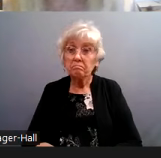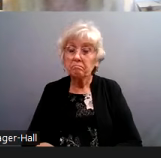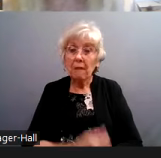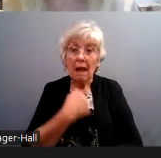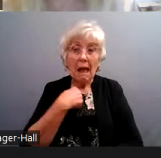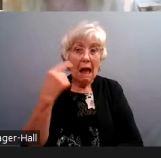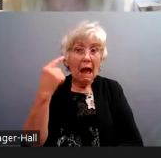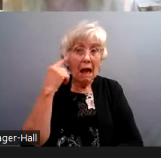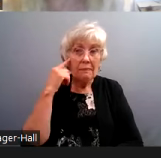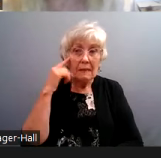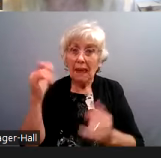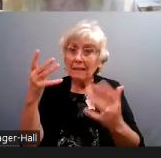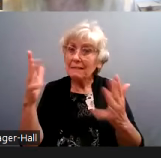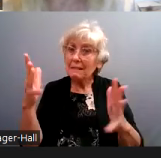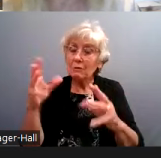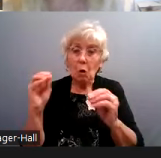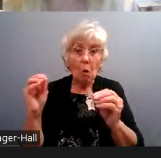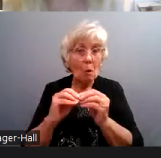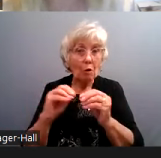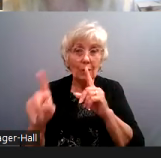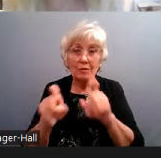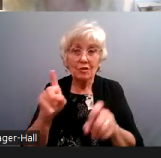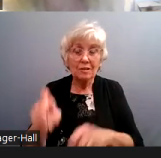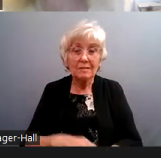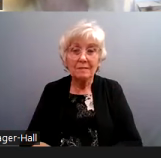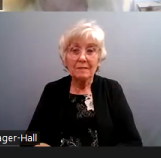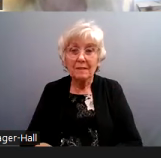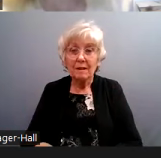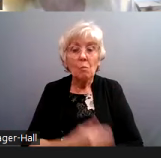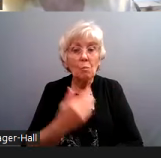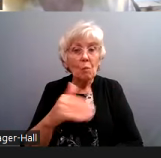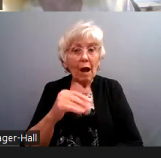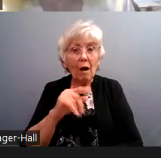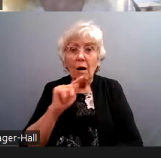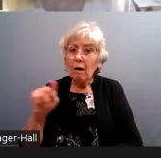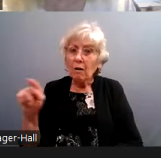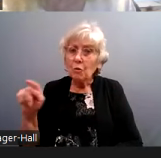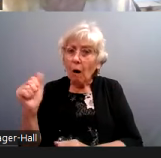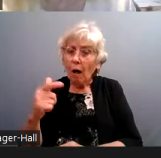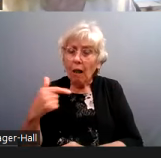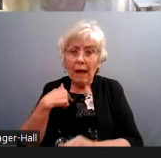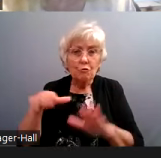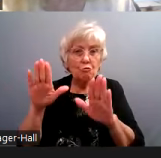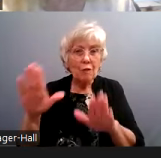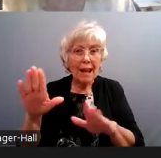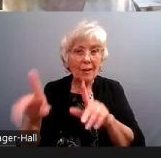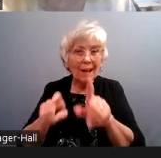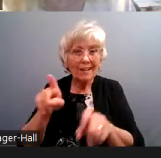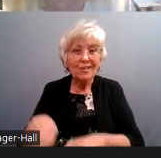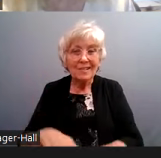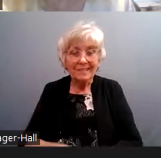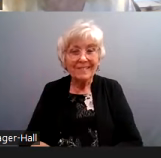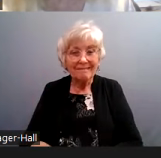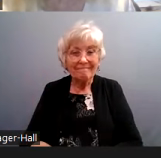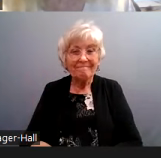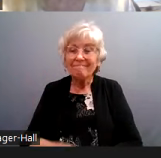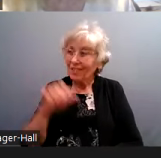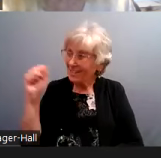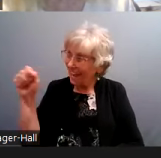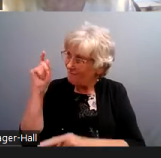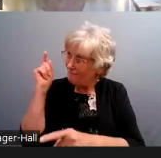that's it. Those are all the questions. You guys had great questions. Yes, so you guys did have some good questions